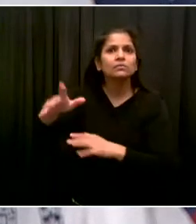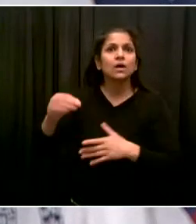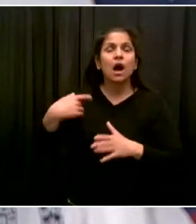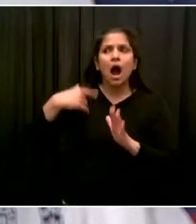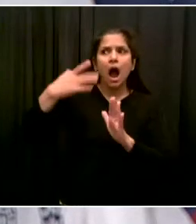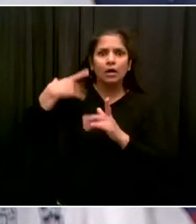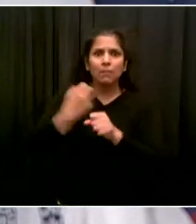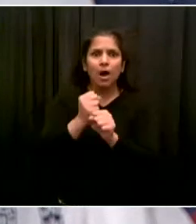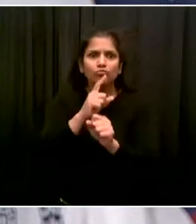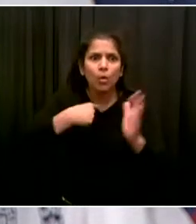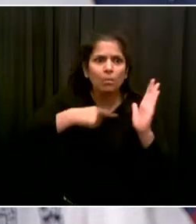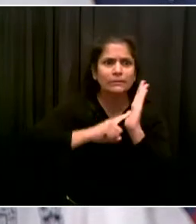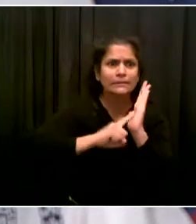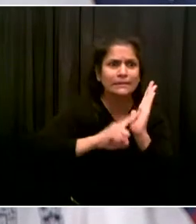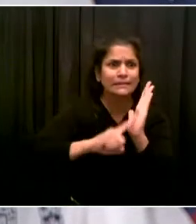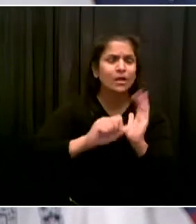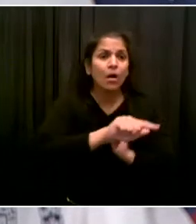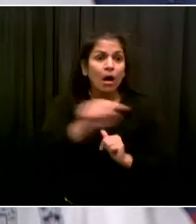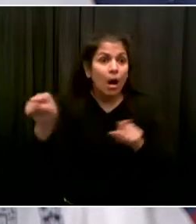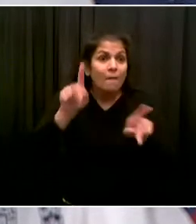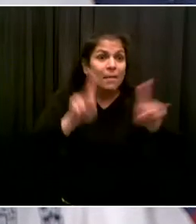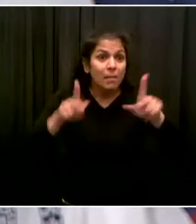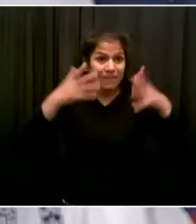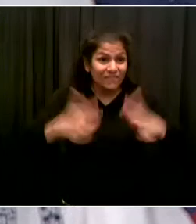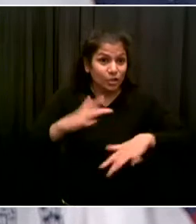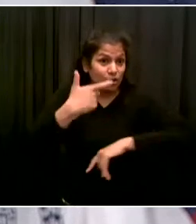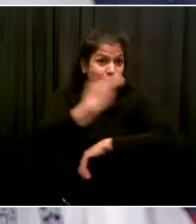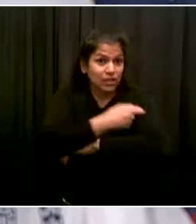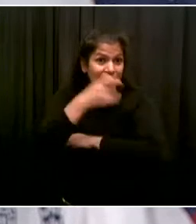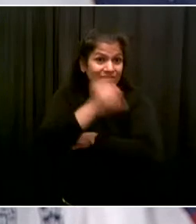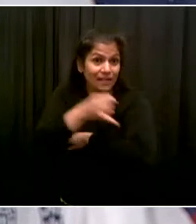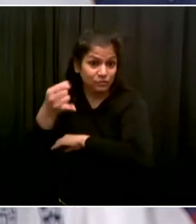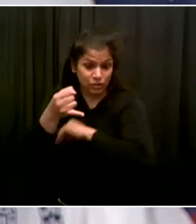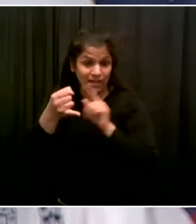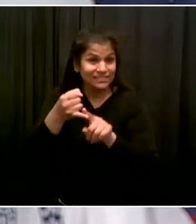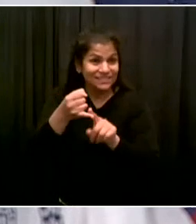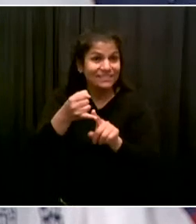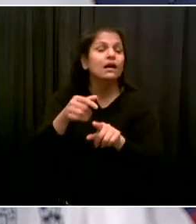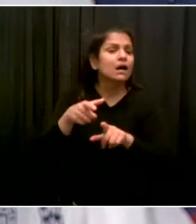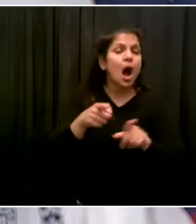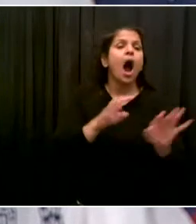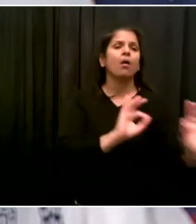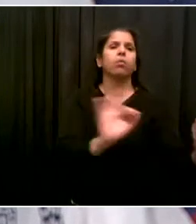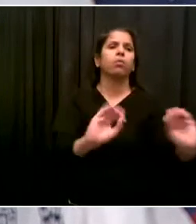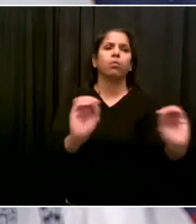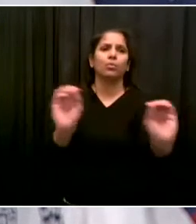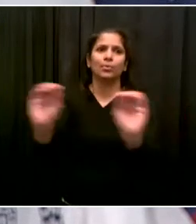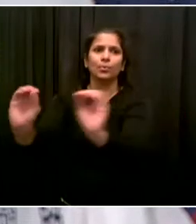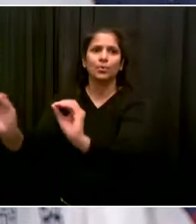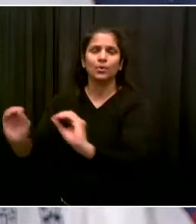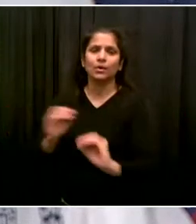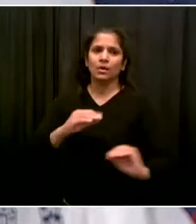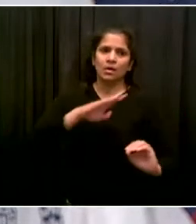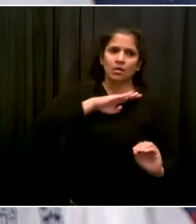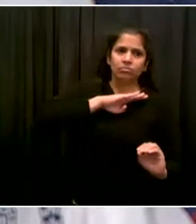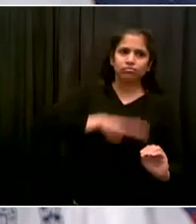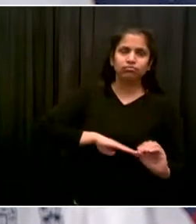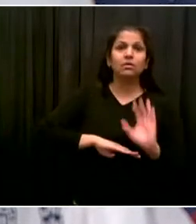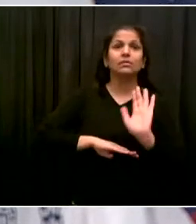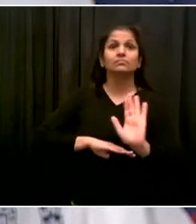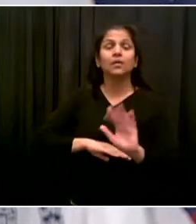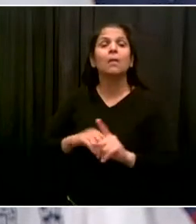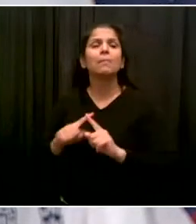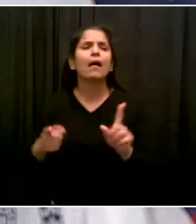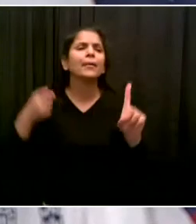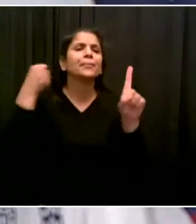approach here. We are acting on that immediately. And this is, look, it's a challenge. And it's certainly something that makes